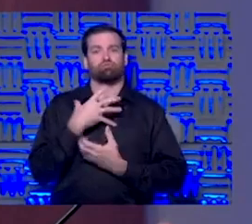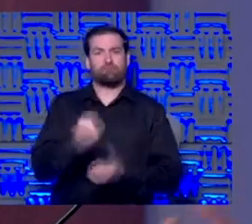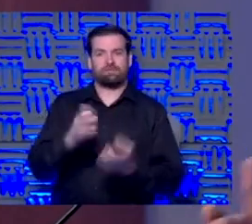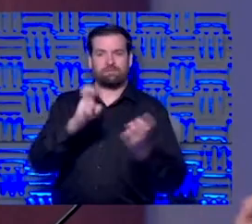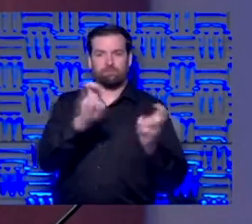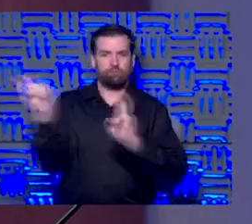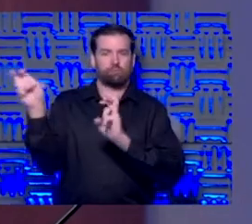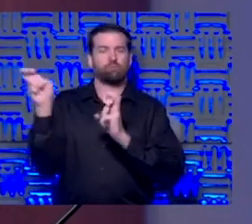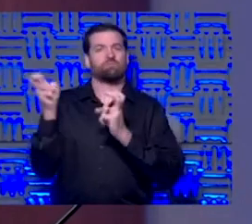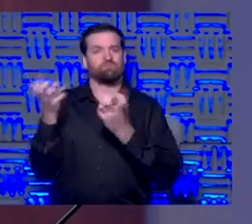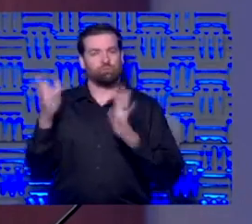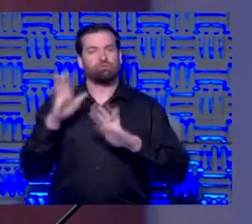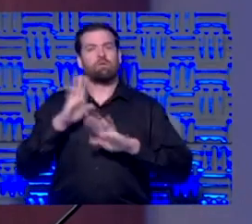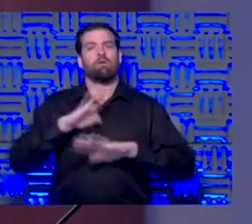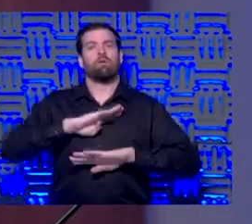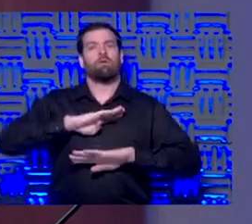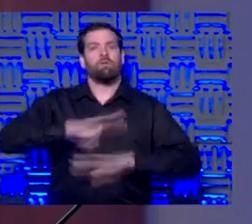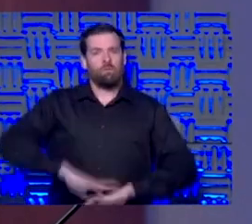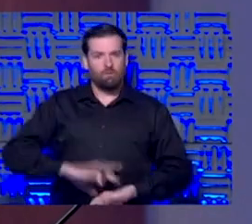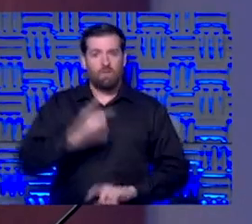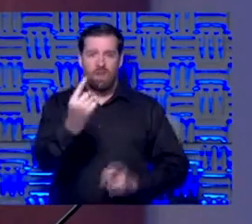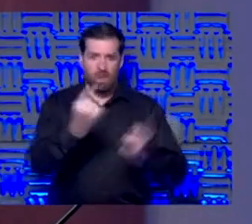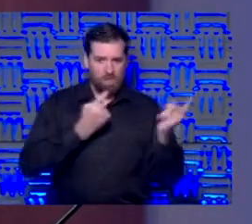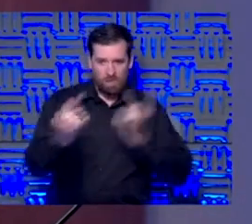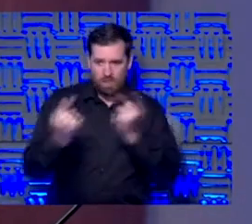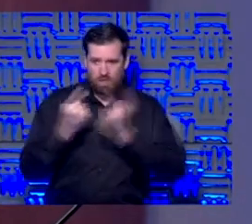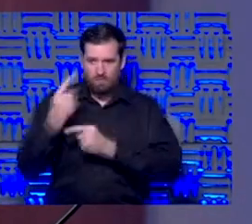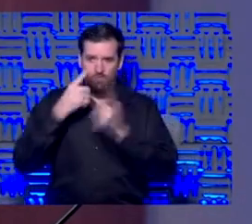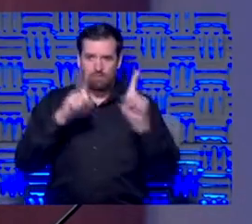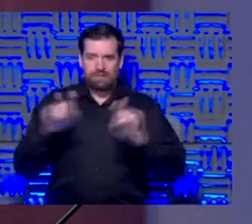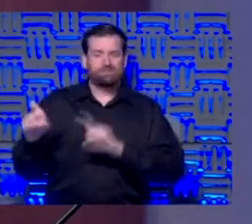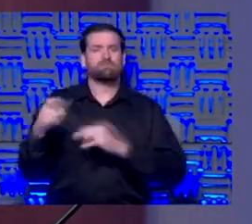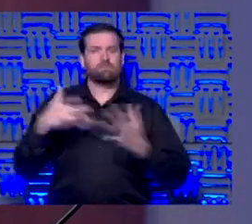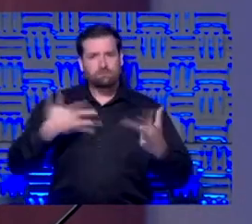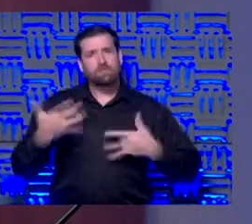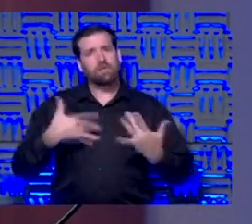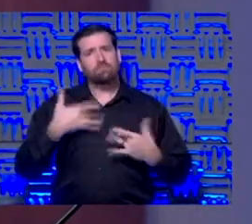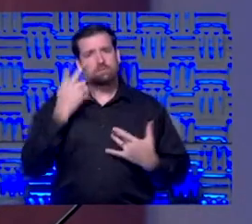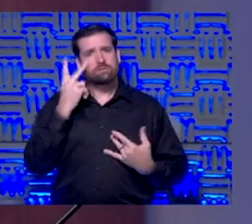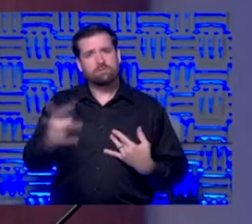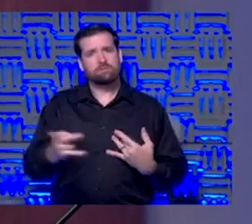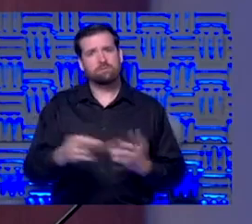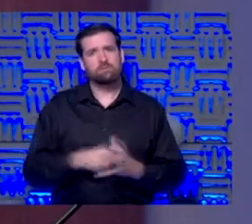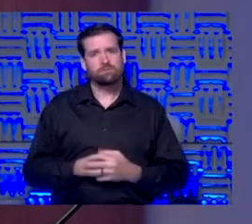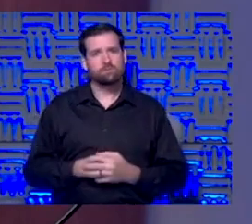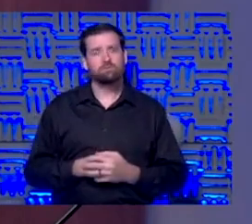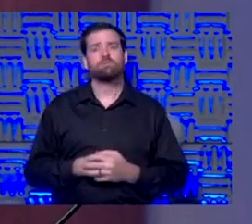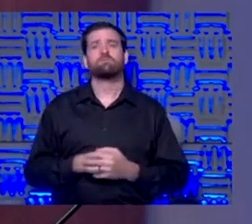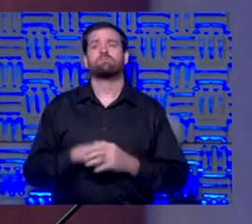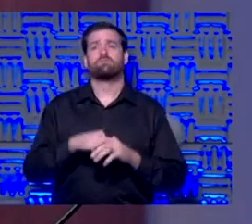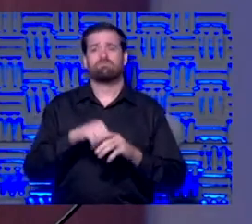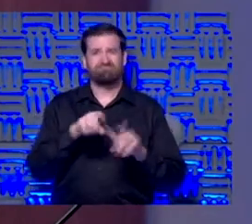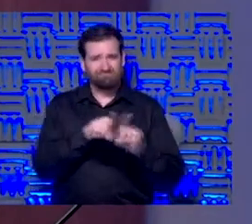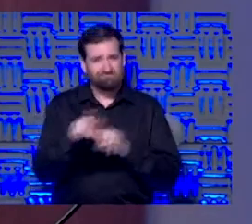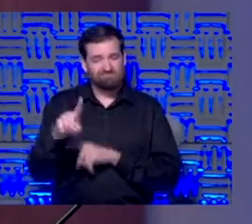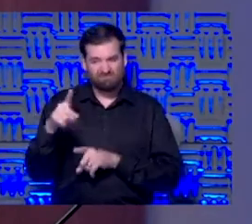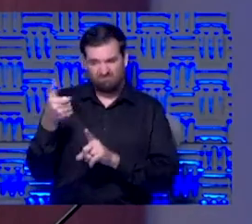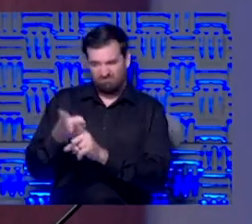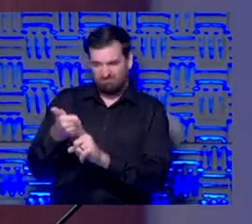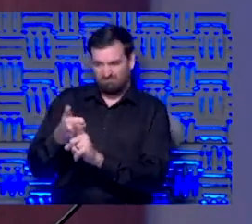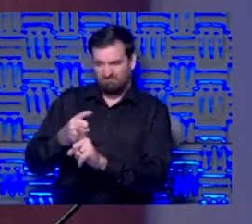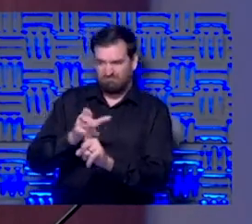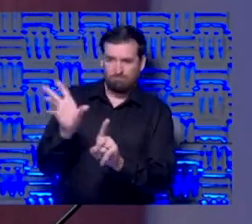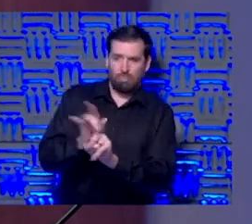we're seeing a lot of people come to us for testing, and so we're excited about that. But I think also when somebody actually tests